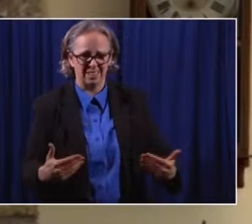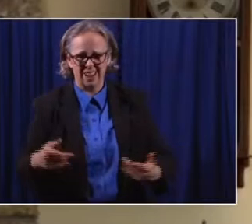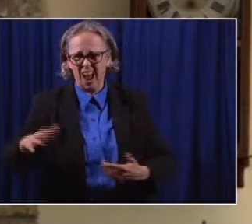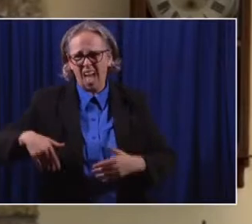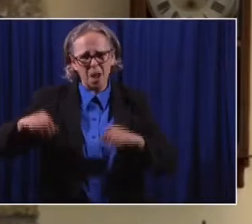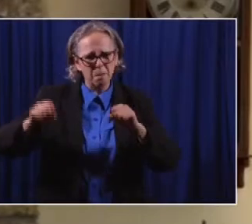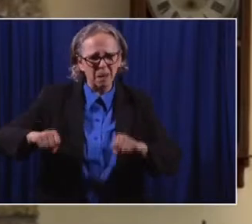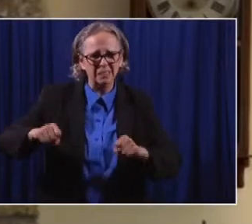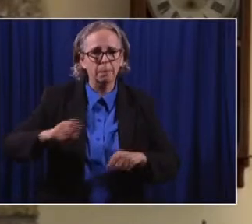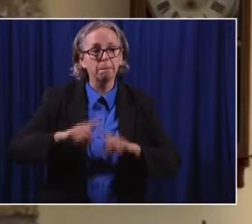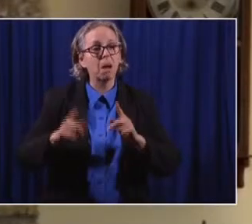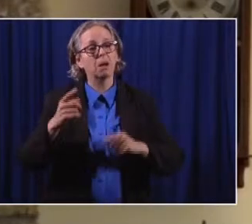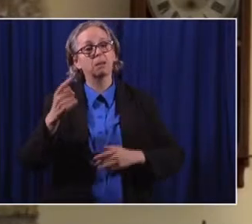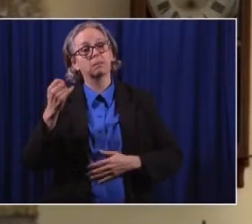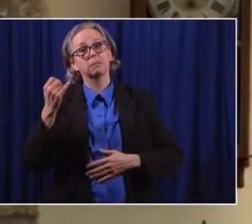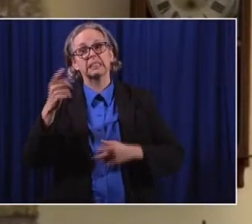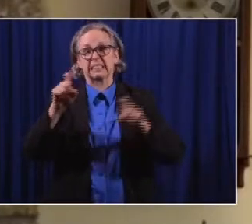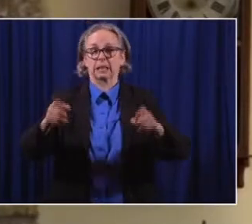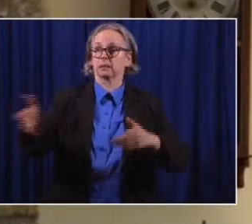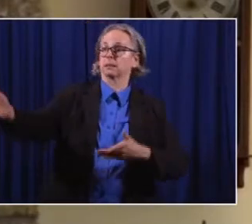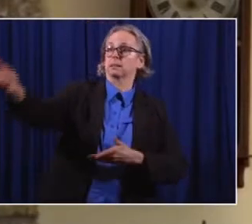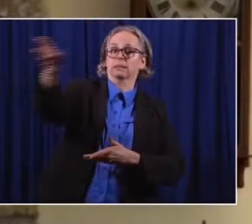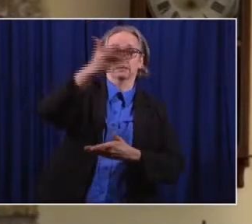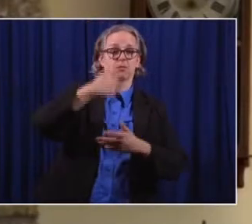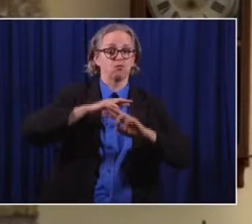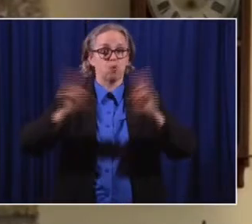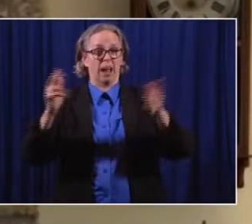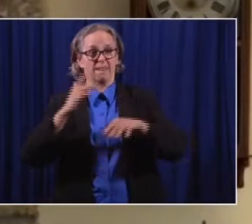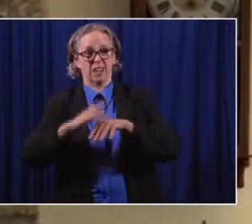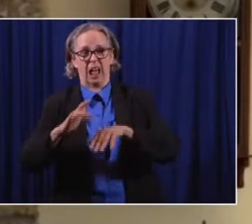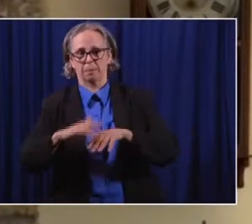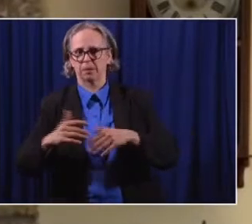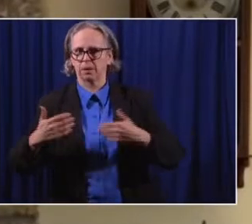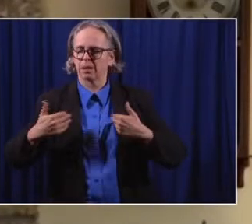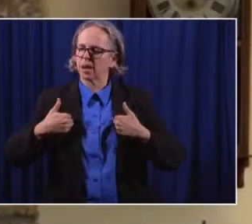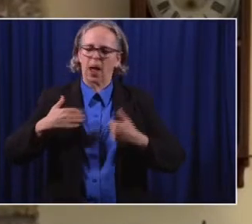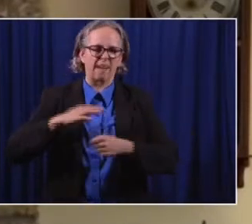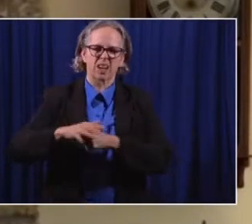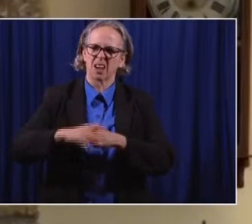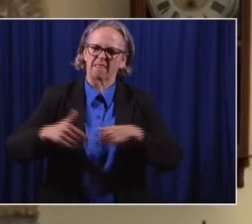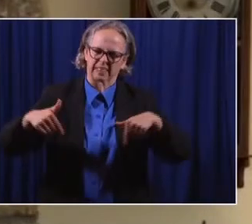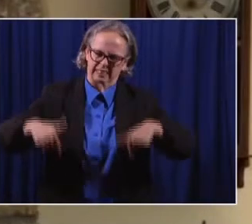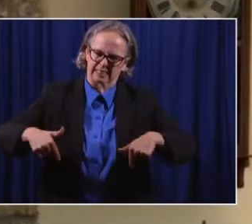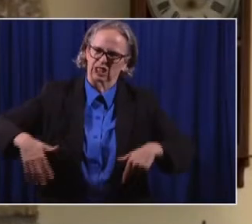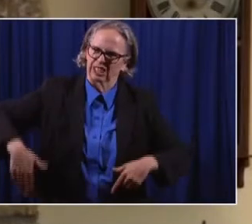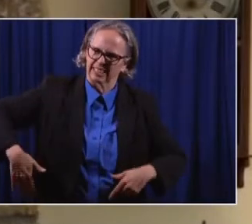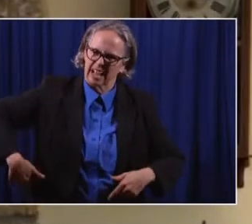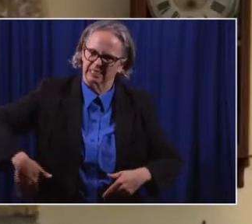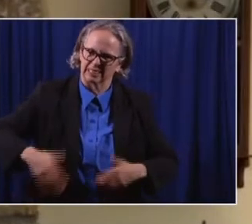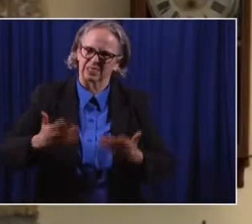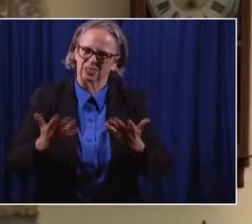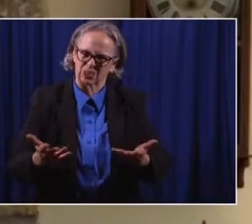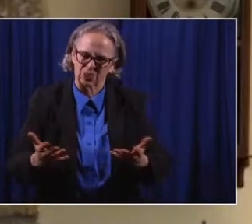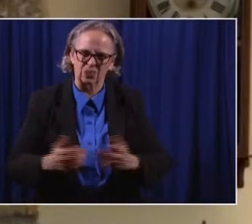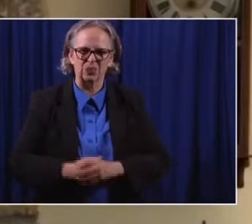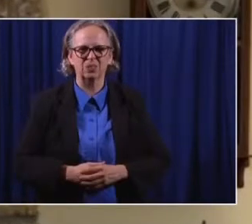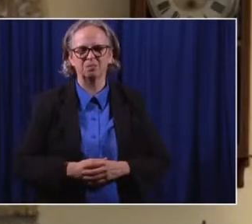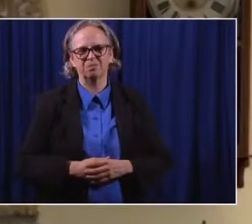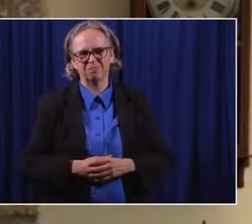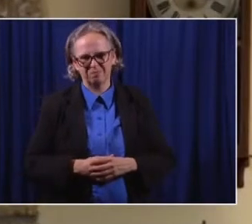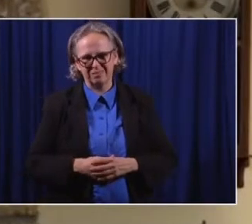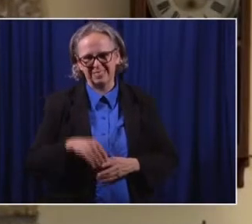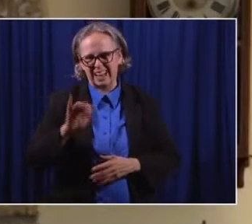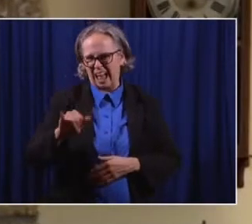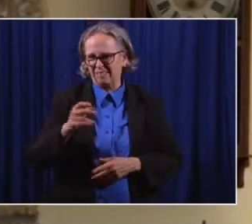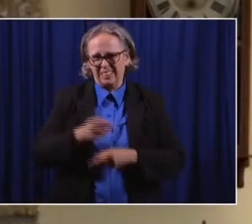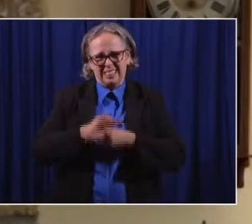market. We just don't have the availability yet. So in answer to your question, we go about it very carefully. We try to be